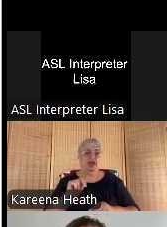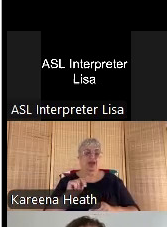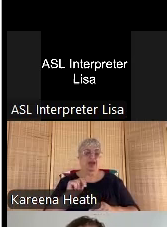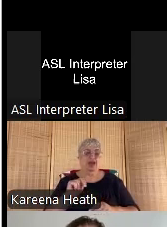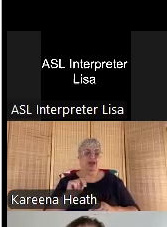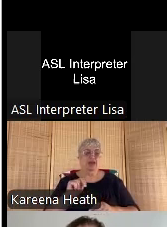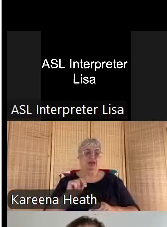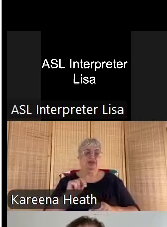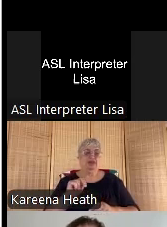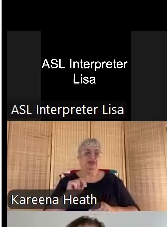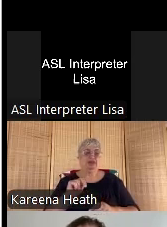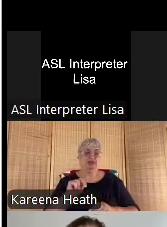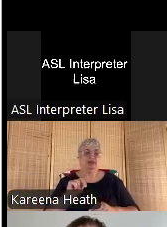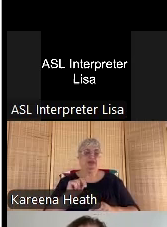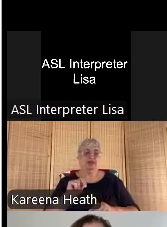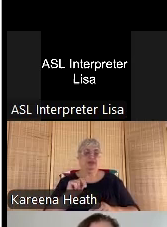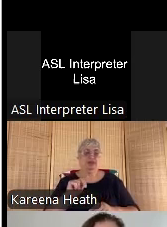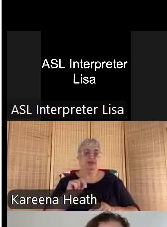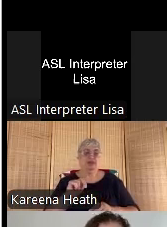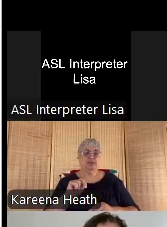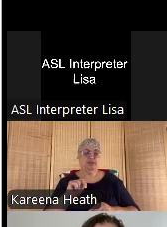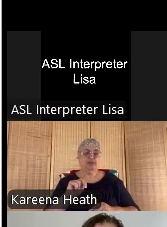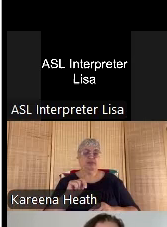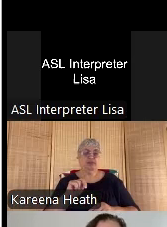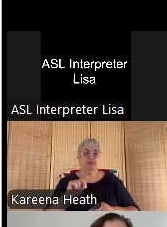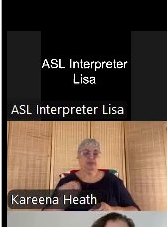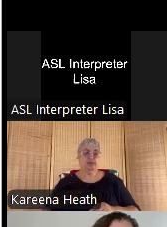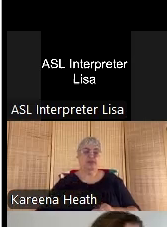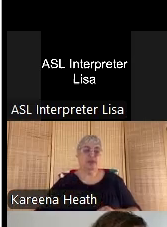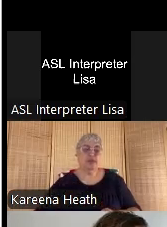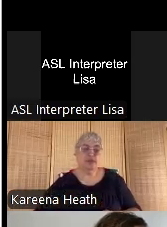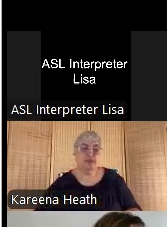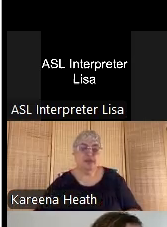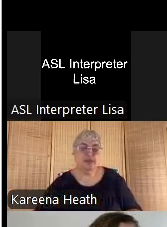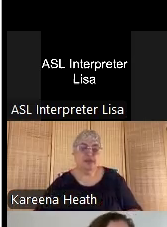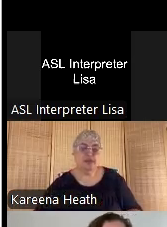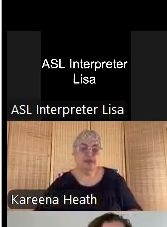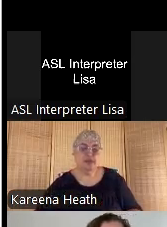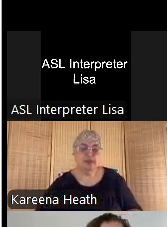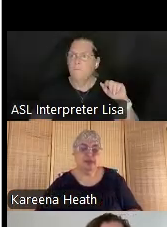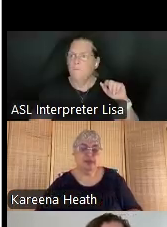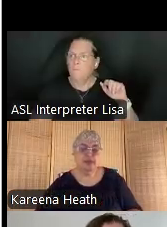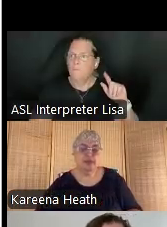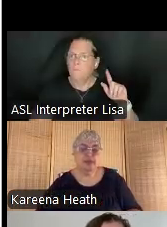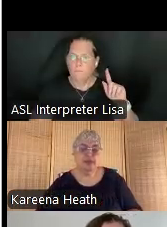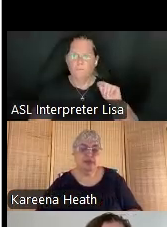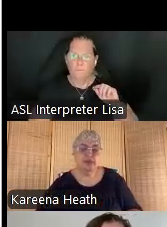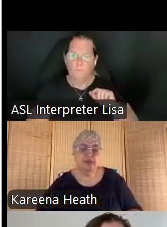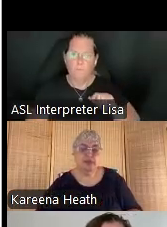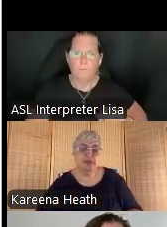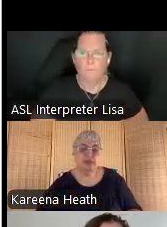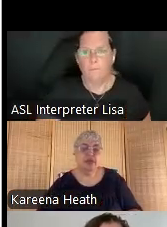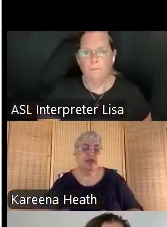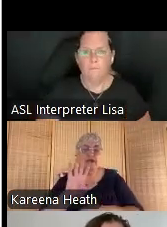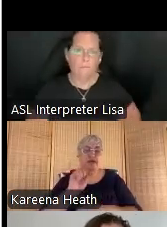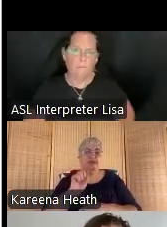saying I should close teams. Yeah, I should close teams. Okay. There are about 5.3